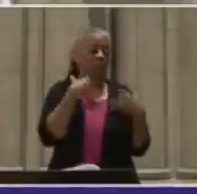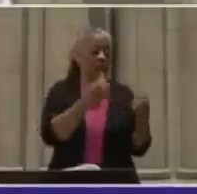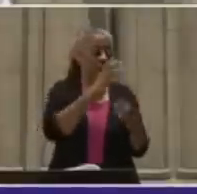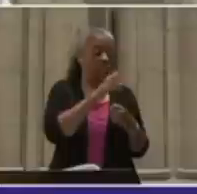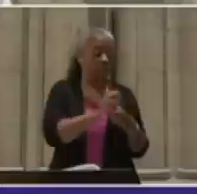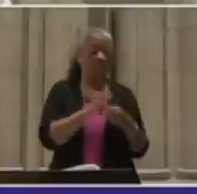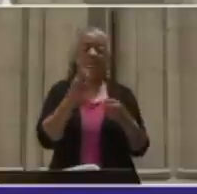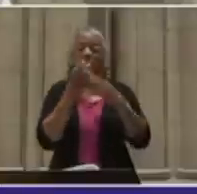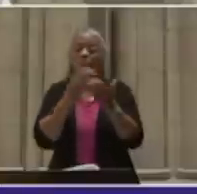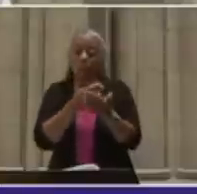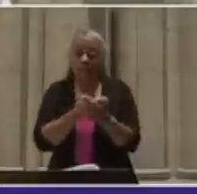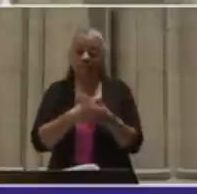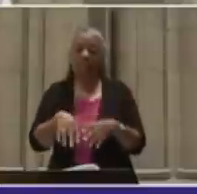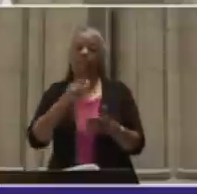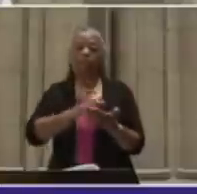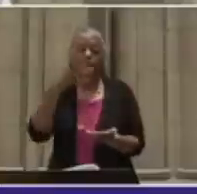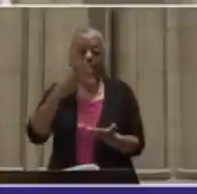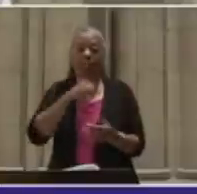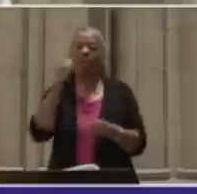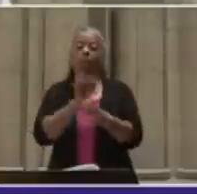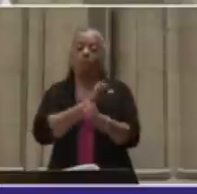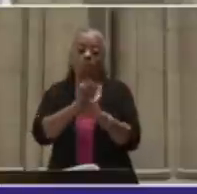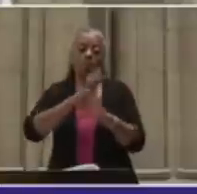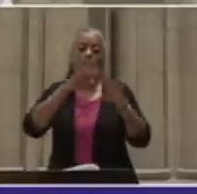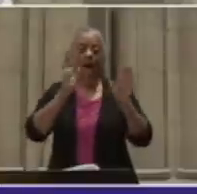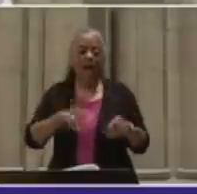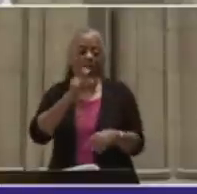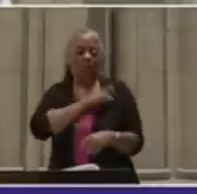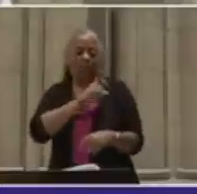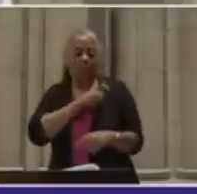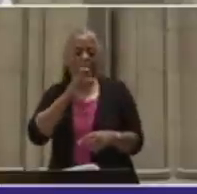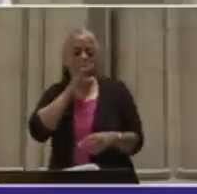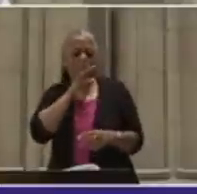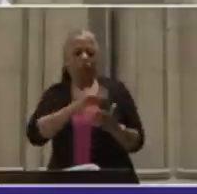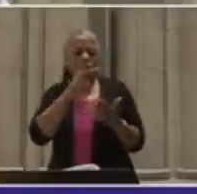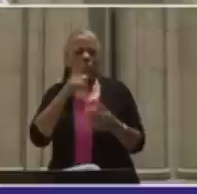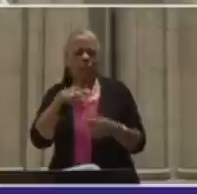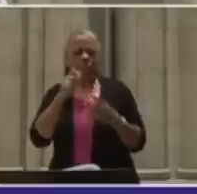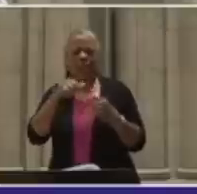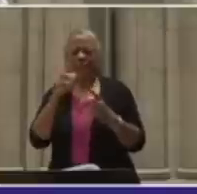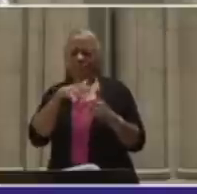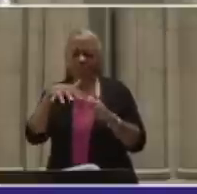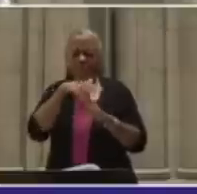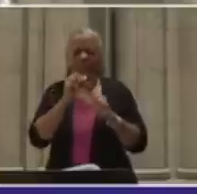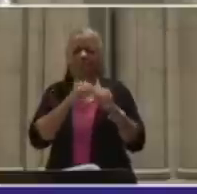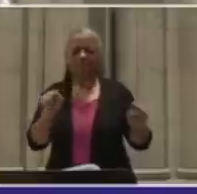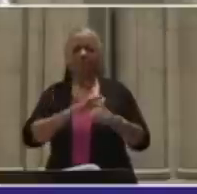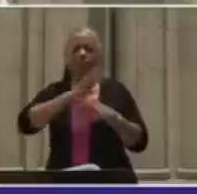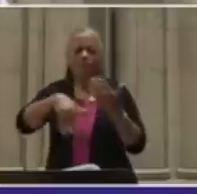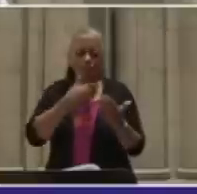wealth, unemployment, education, housing, policing, criminal justice, water quality, and environmental safety.